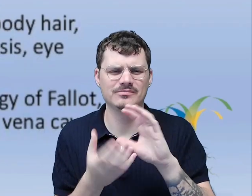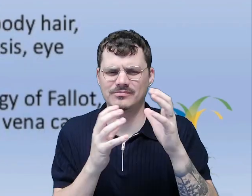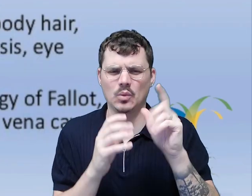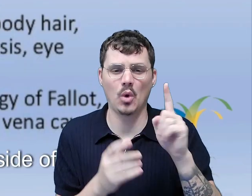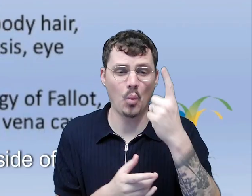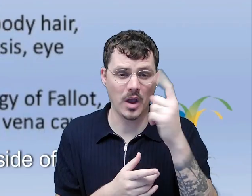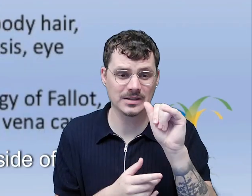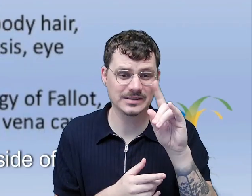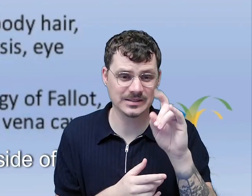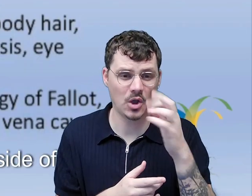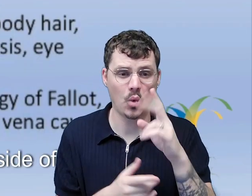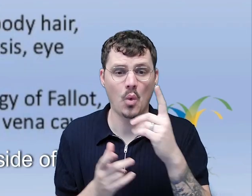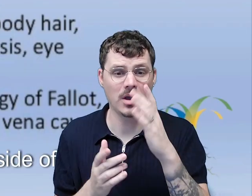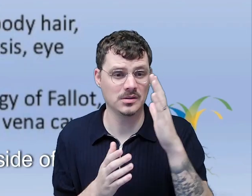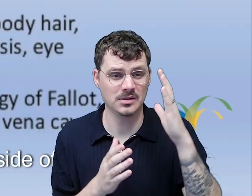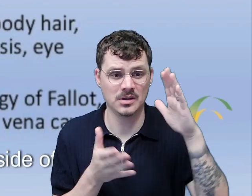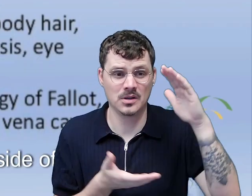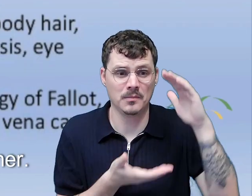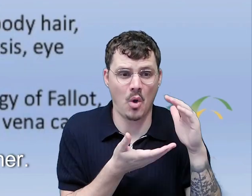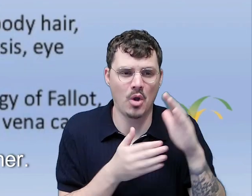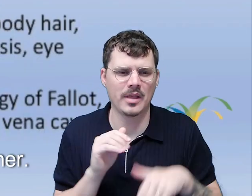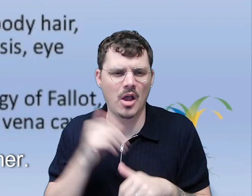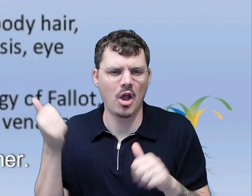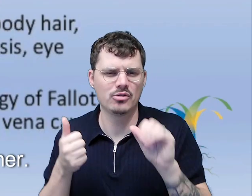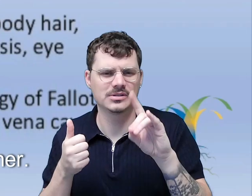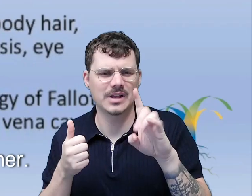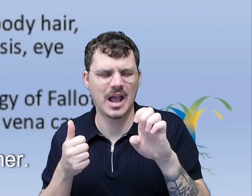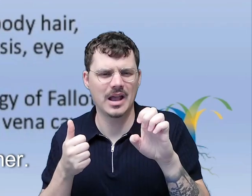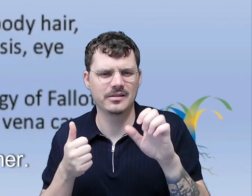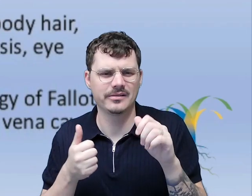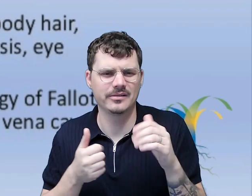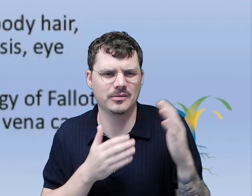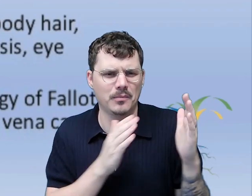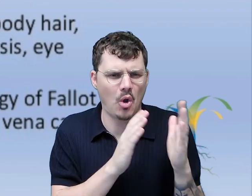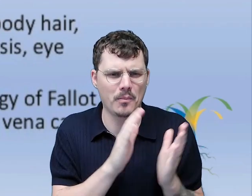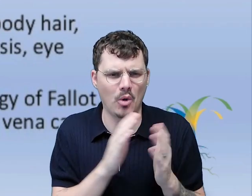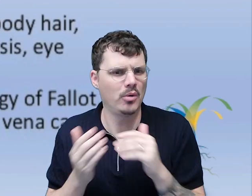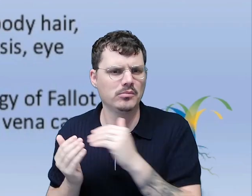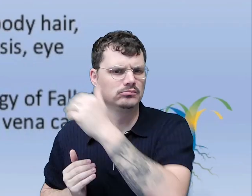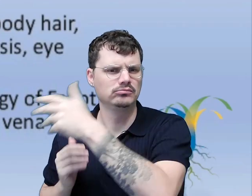distortions to where one side or part of one side of the body is smaller than the other.